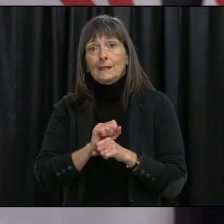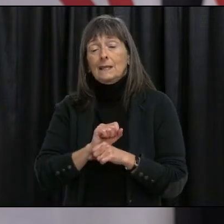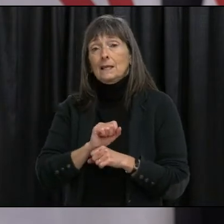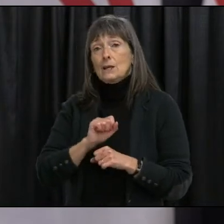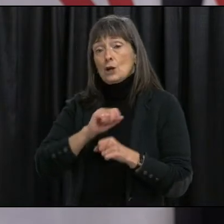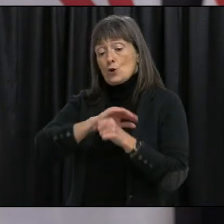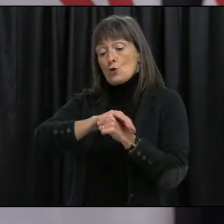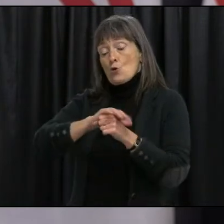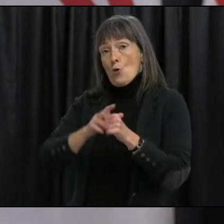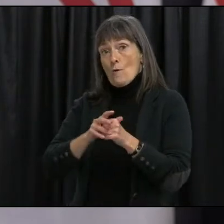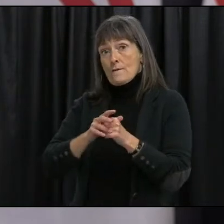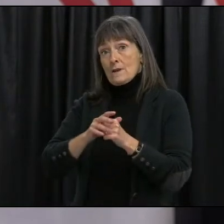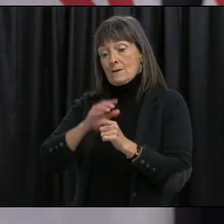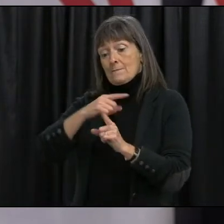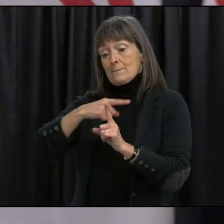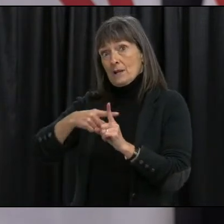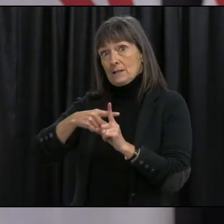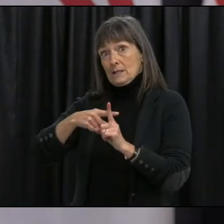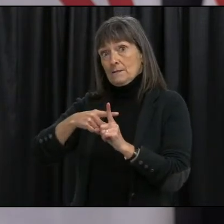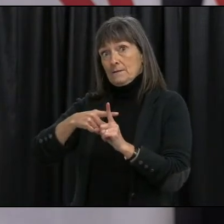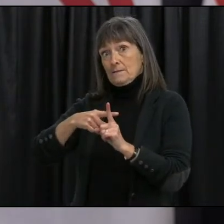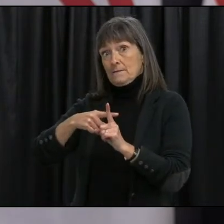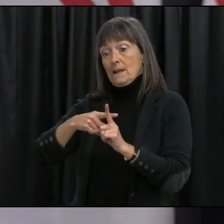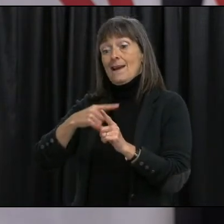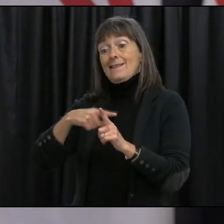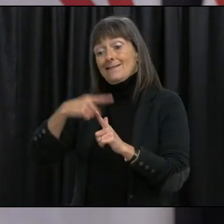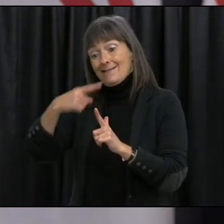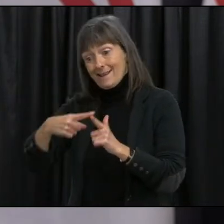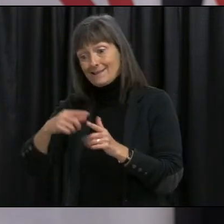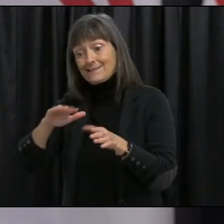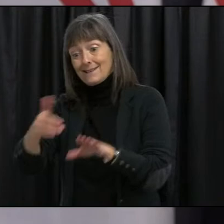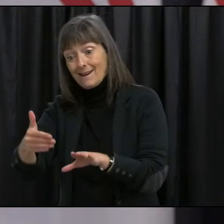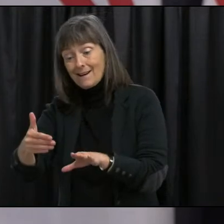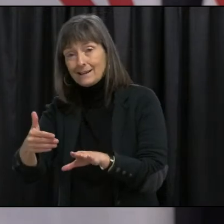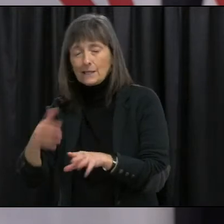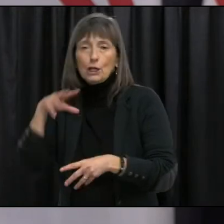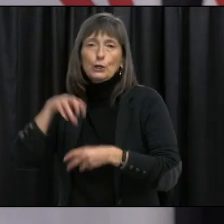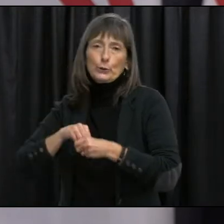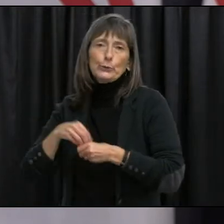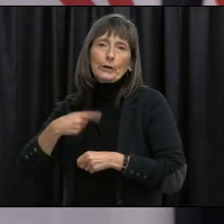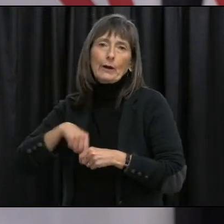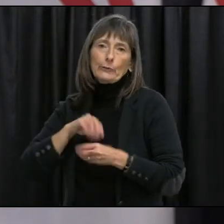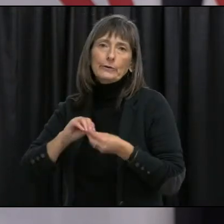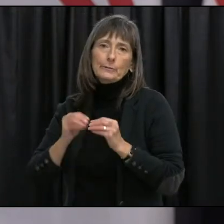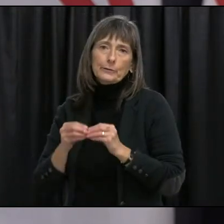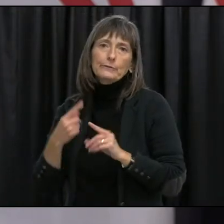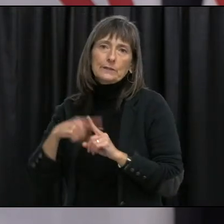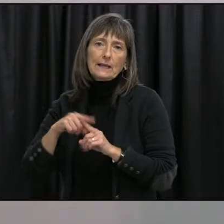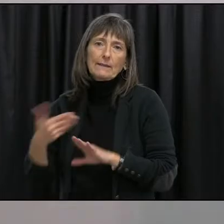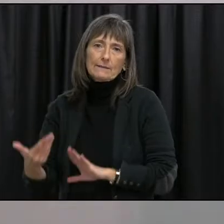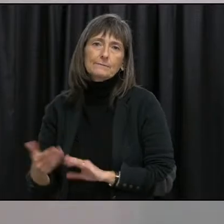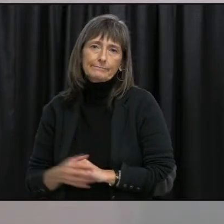a COVID-positive test are included in our number of fatalities.